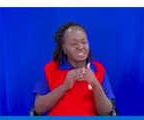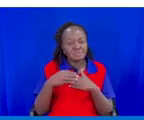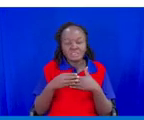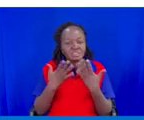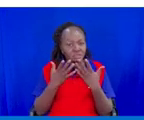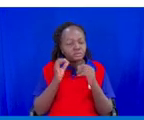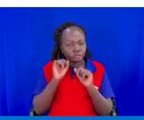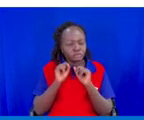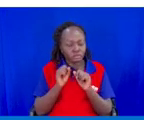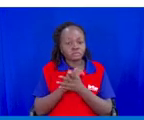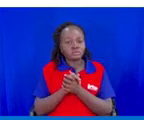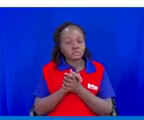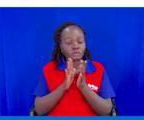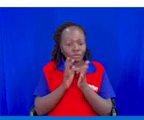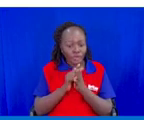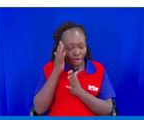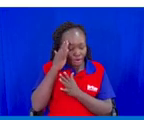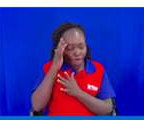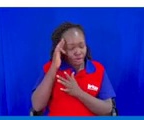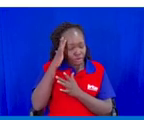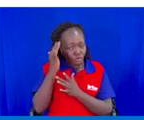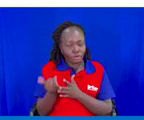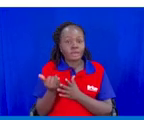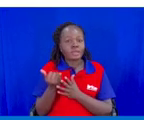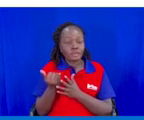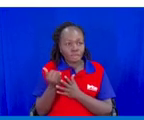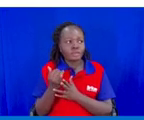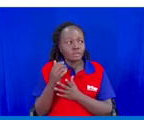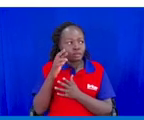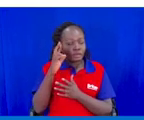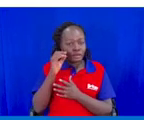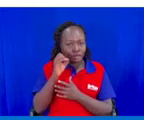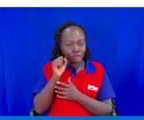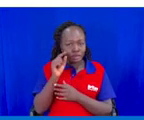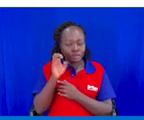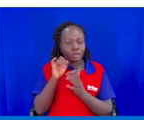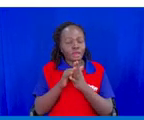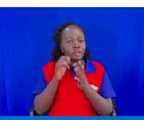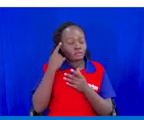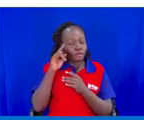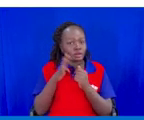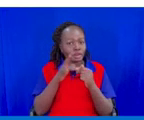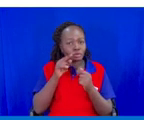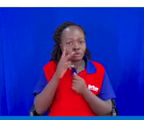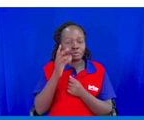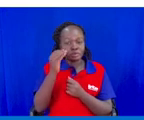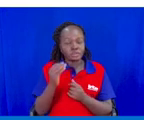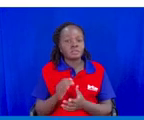And this is the reason as to why the rate has remained competitive, currently at 9.2%.